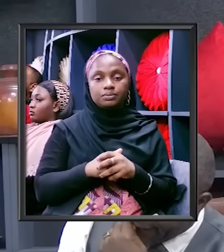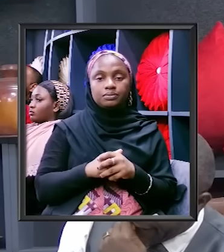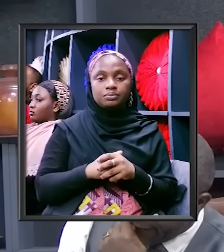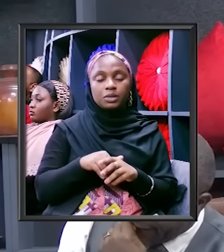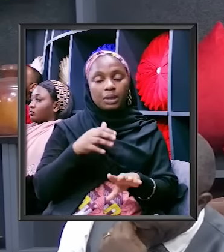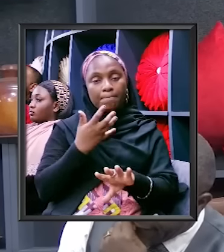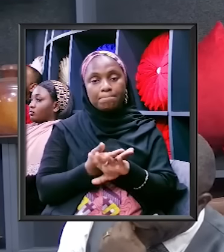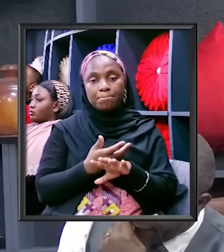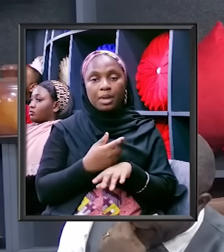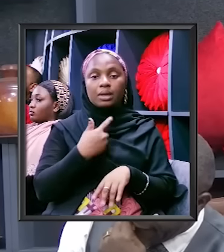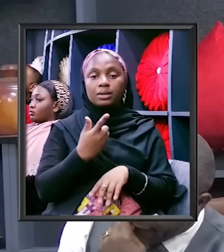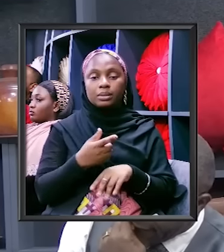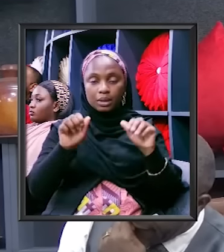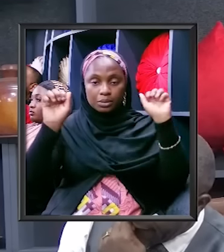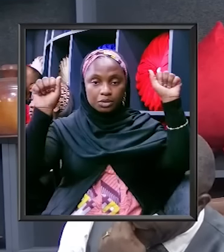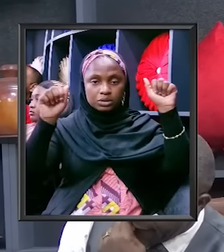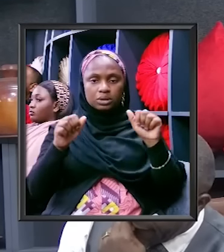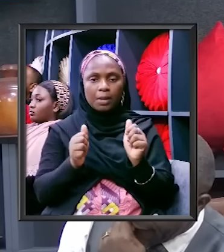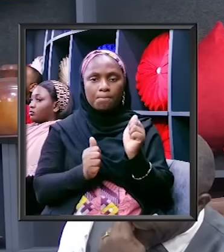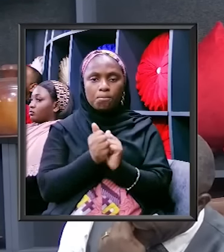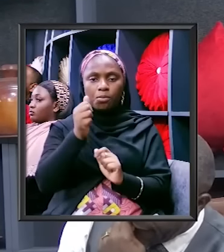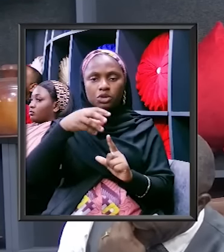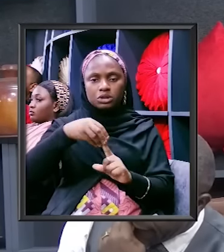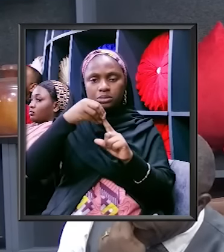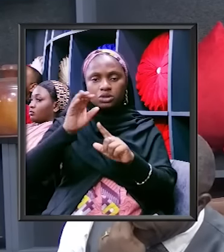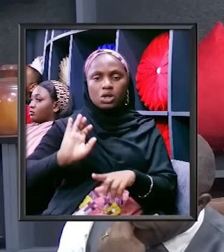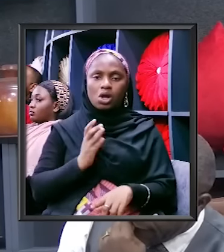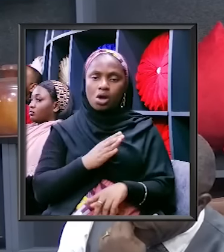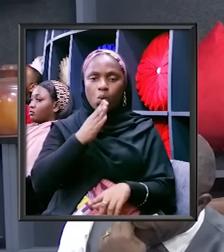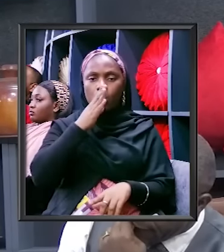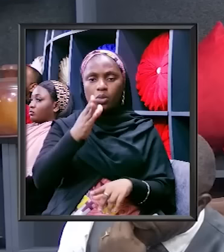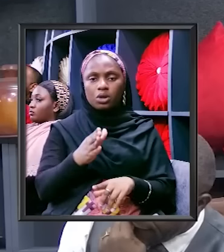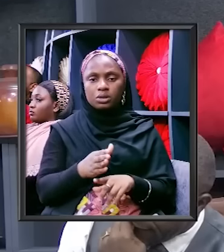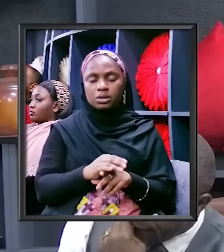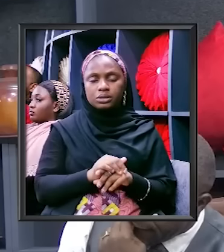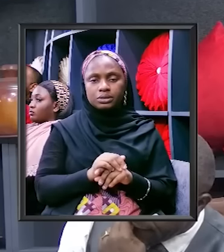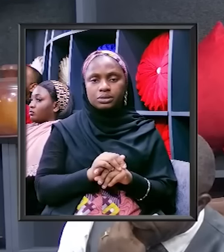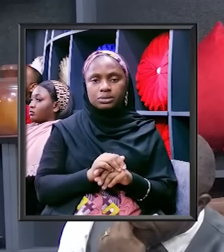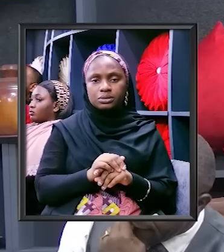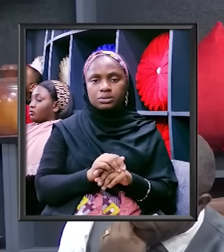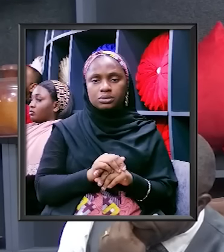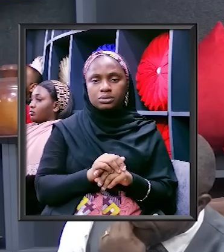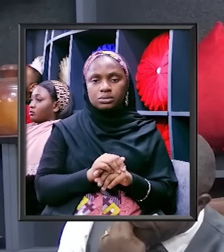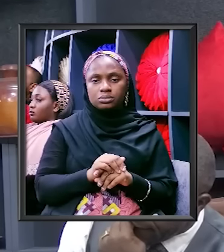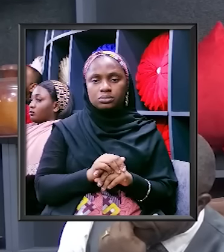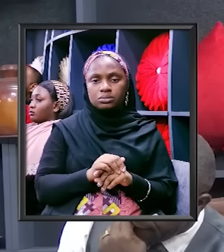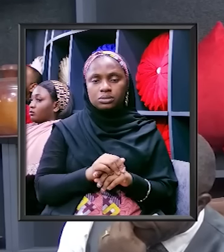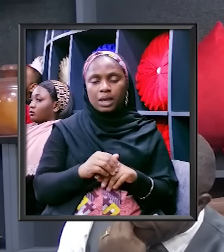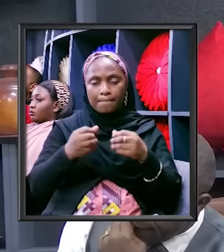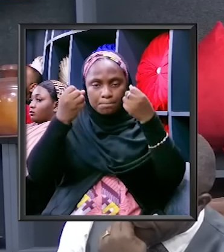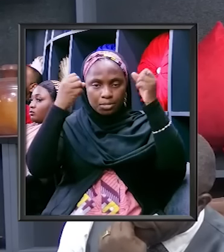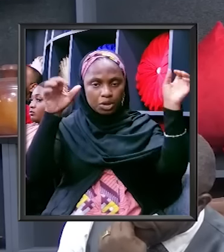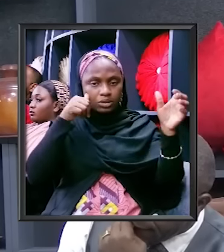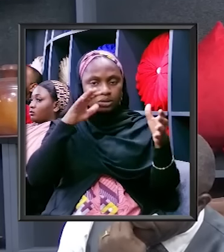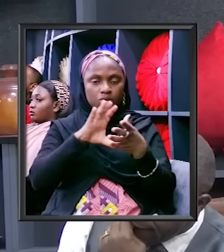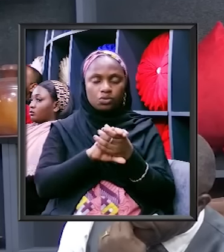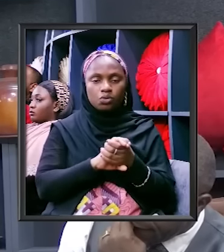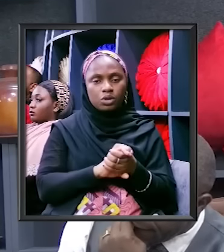2027. So I beg Mekuna Tala, most especially our mother, distinguished Senator, Her Excellency,